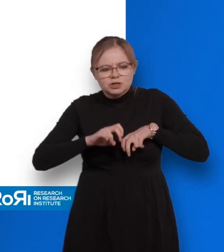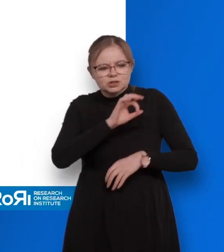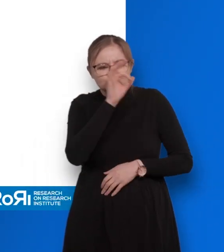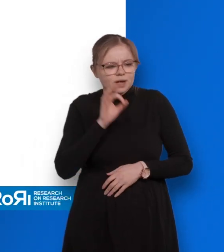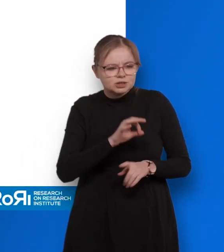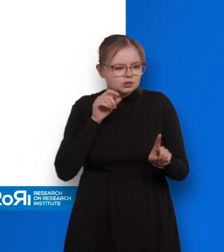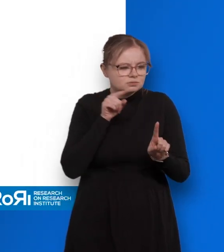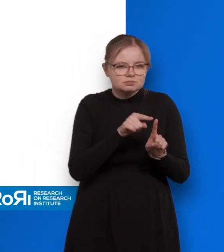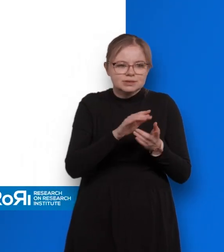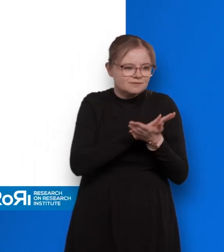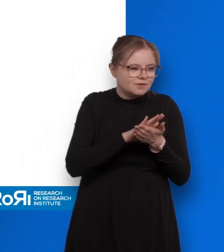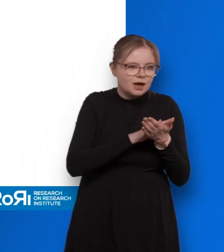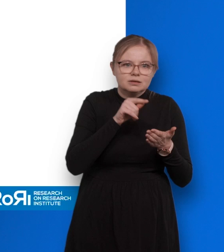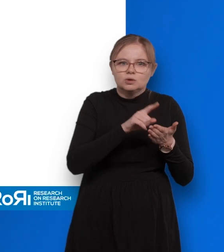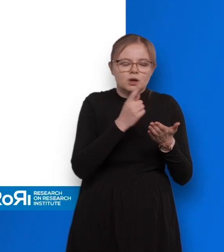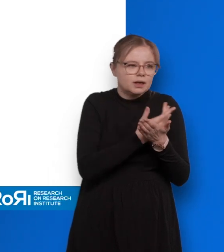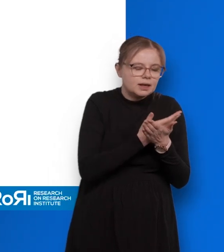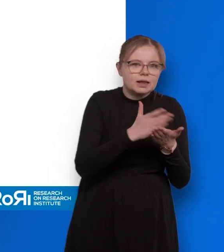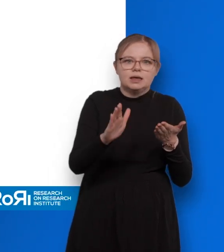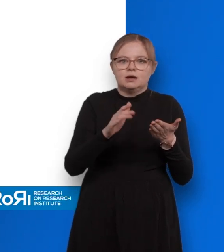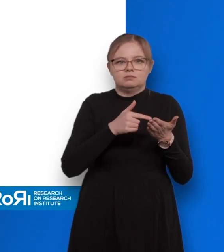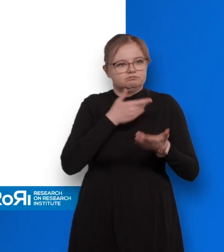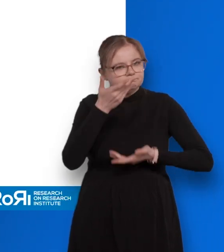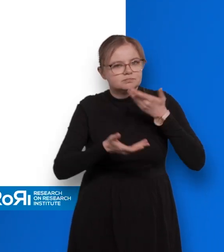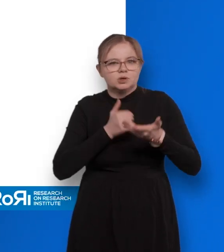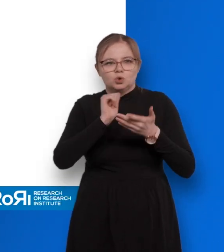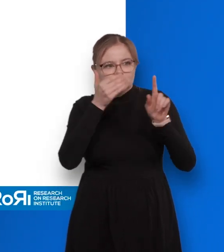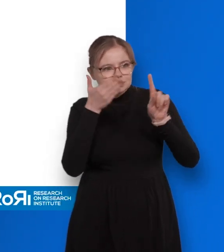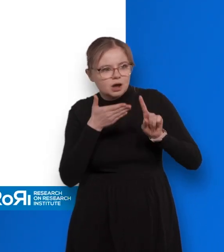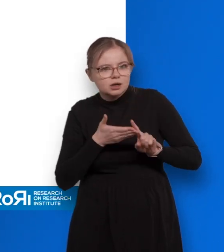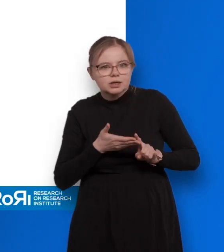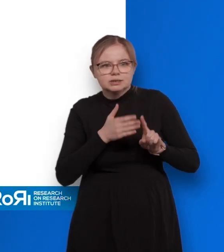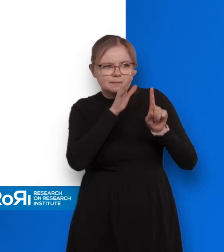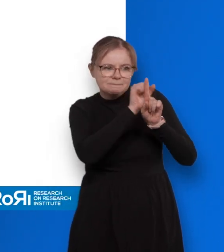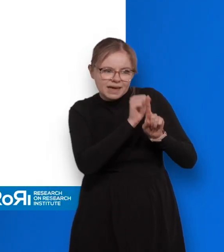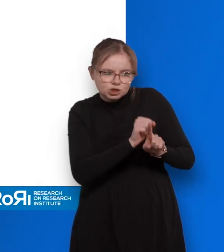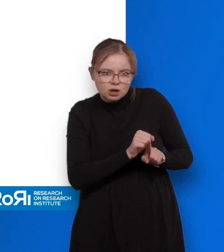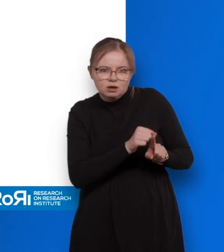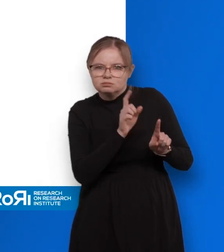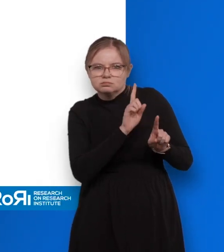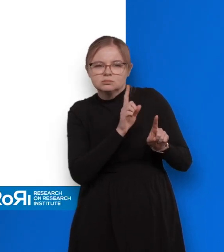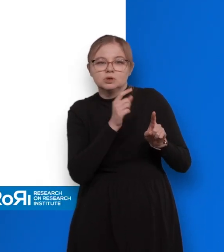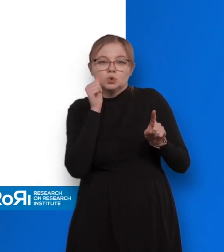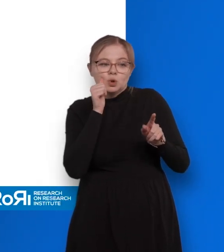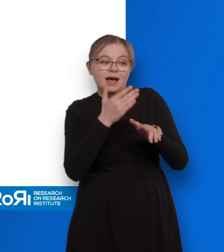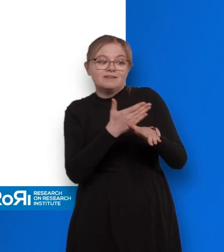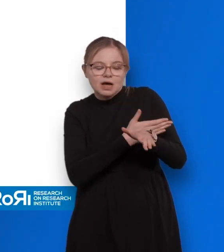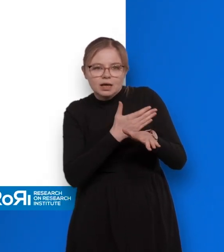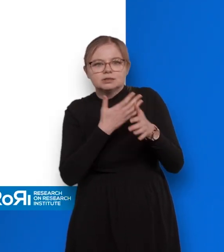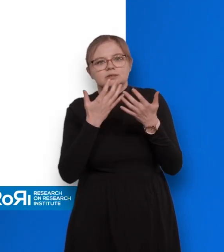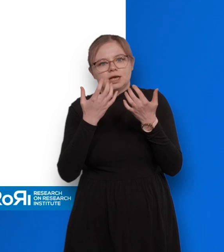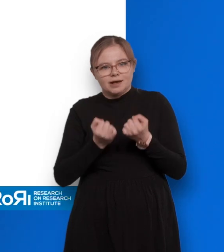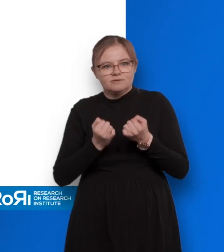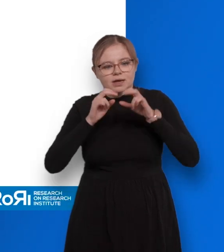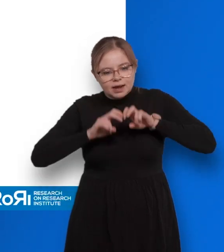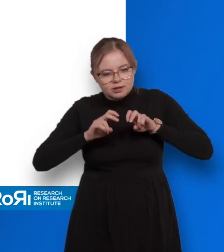research question is, or your research questions, being explicit about your target measures, what you're going to measure in advance, having an